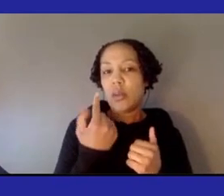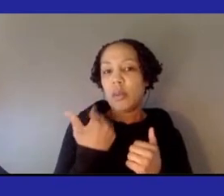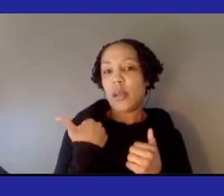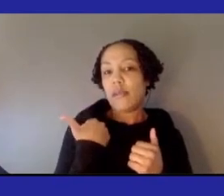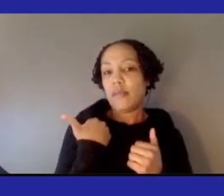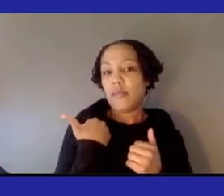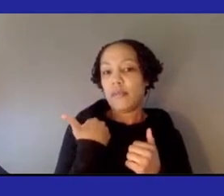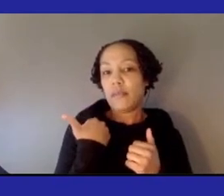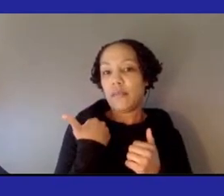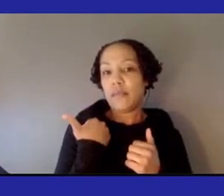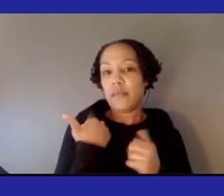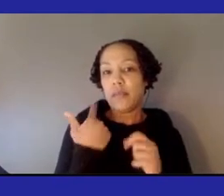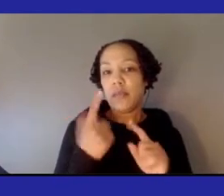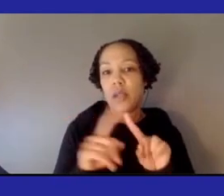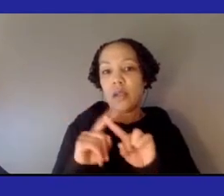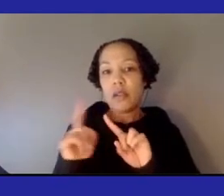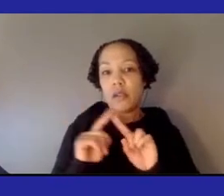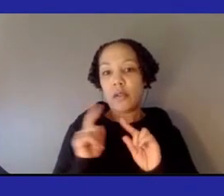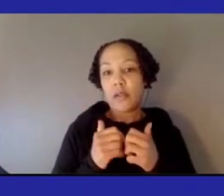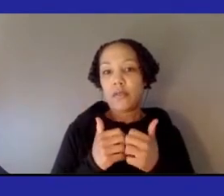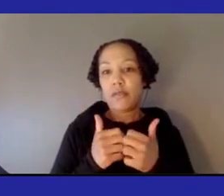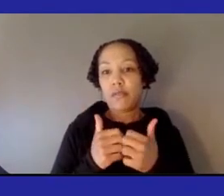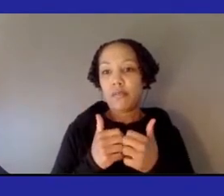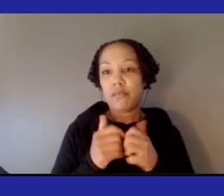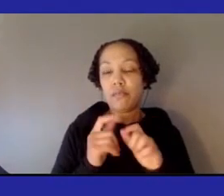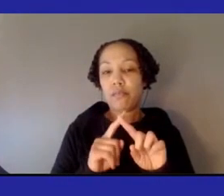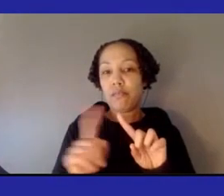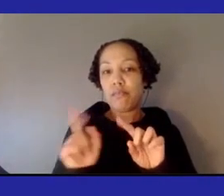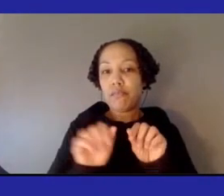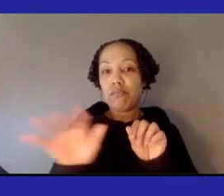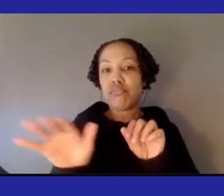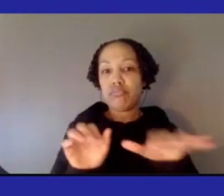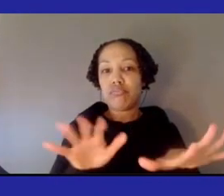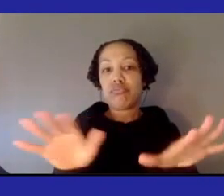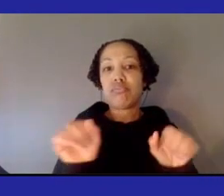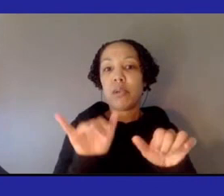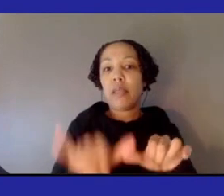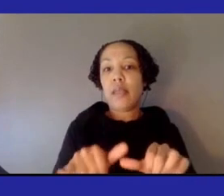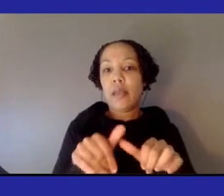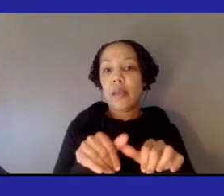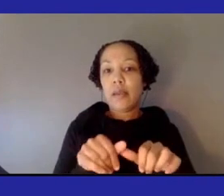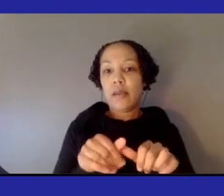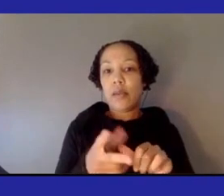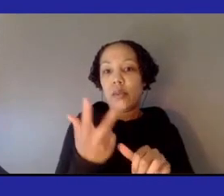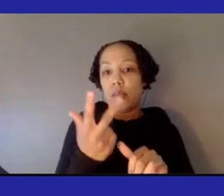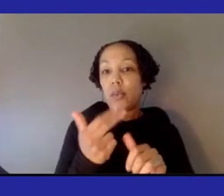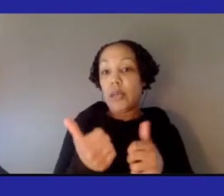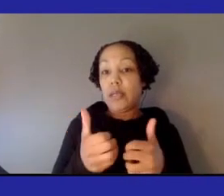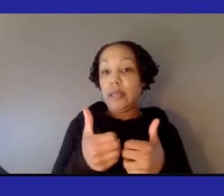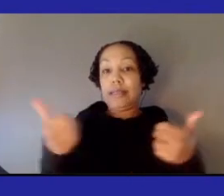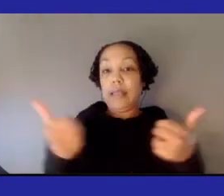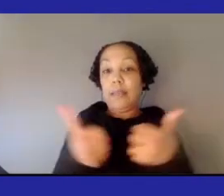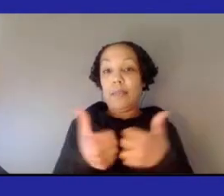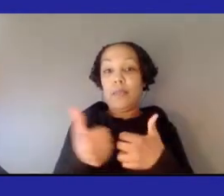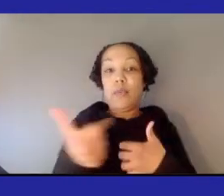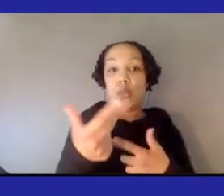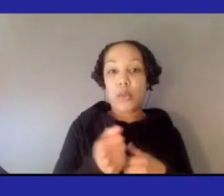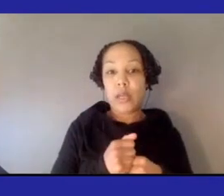separate distribution branches, right? We have one, and we're separating it out to 3. Is this an issue in other hospitals too,